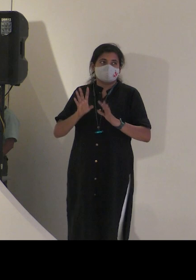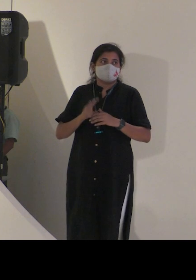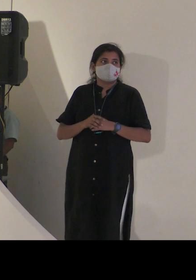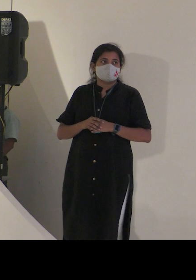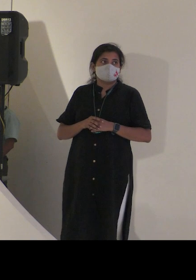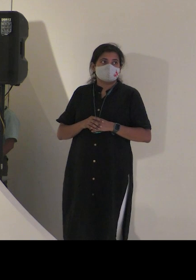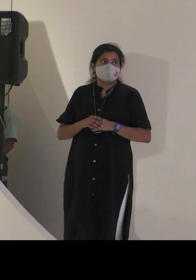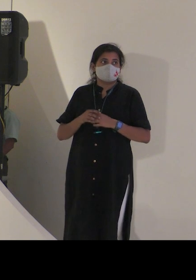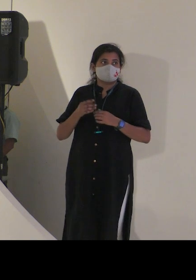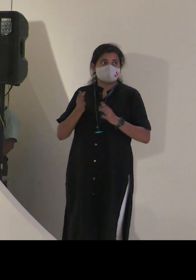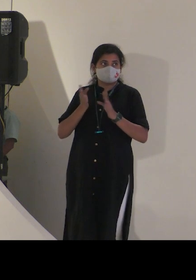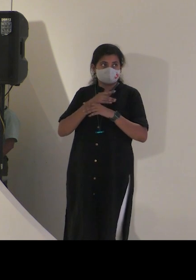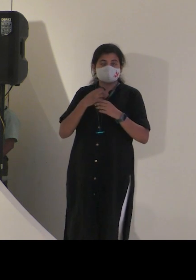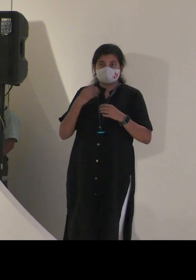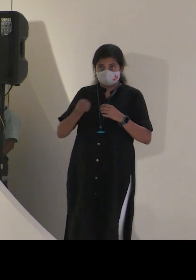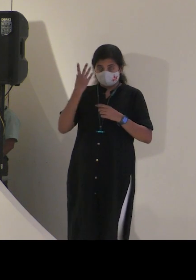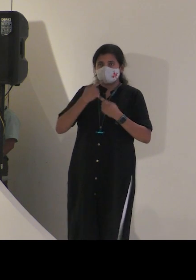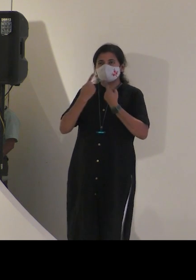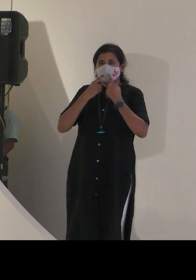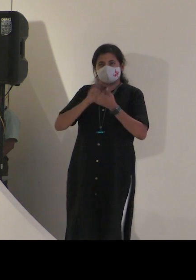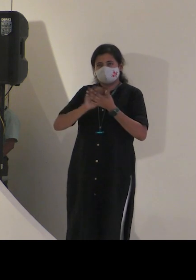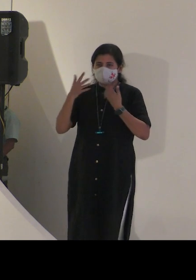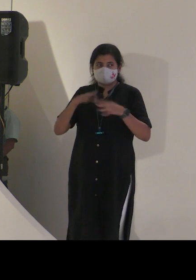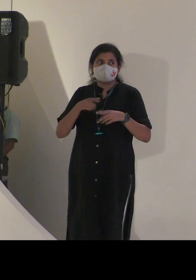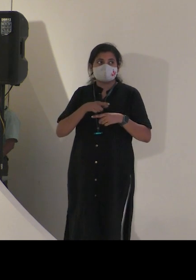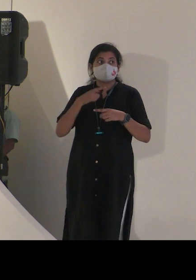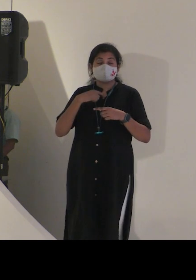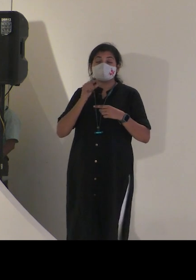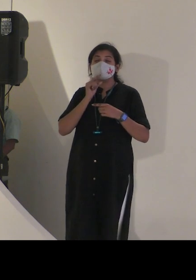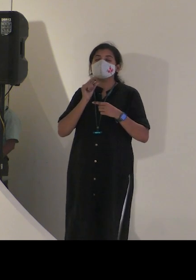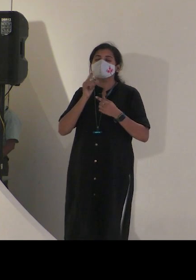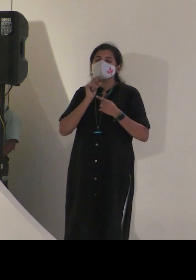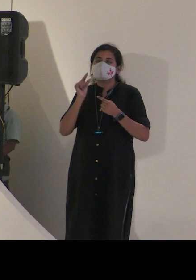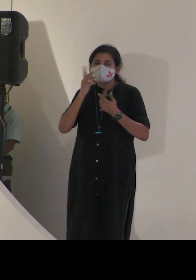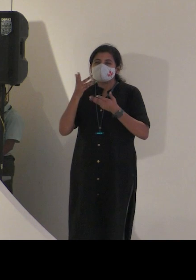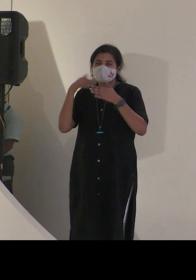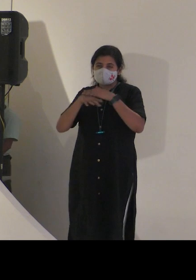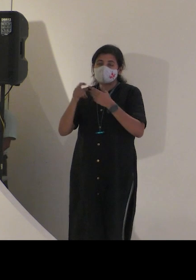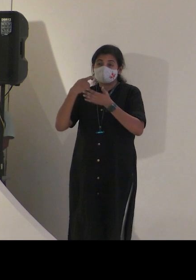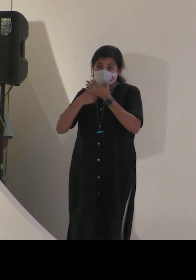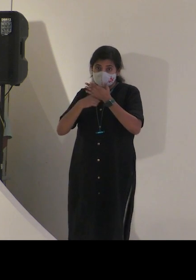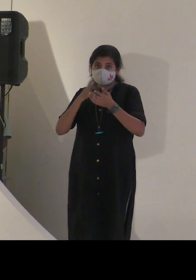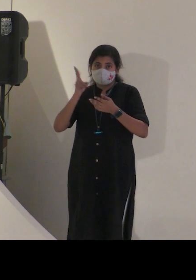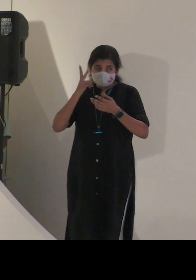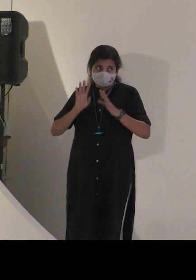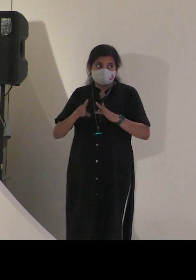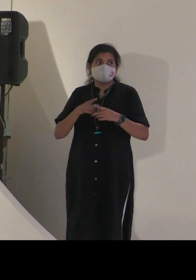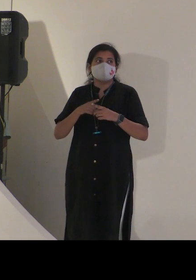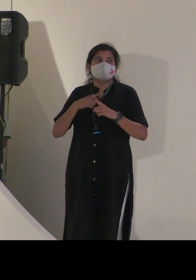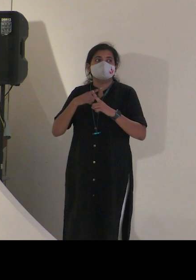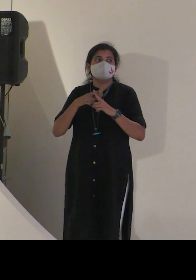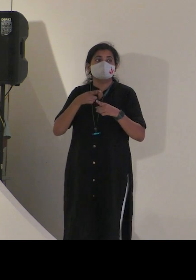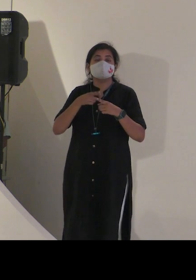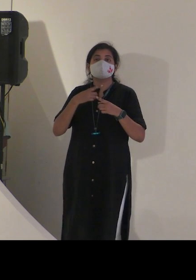was talking to you in the morning also, it's the institutional regulations that matters a lot to